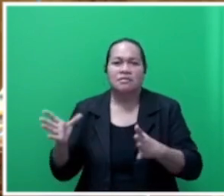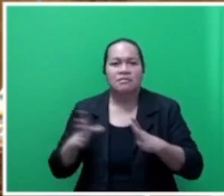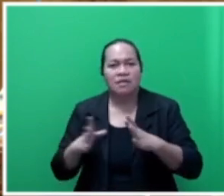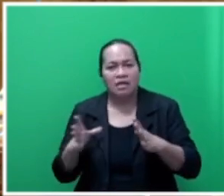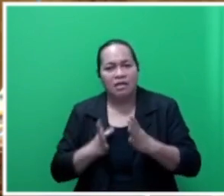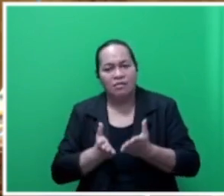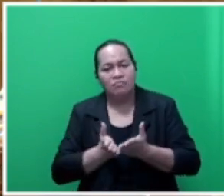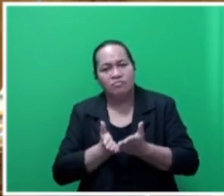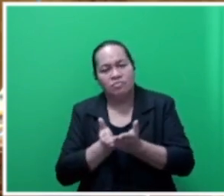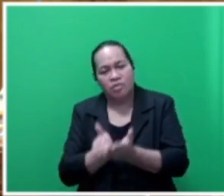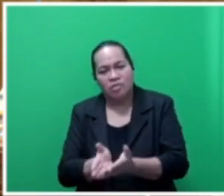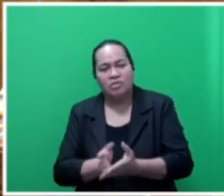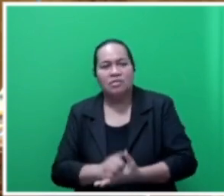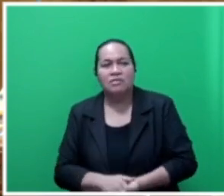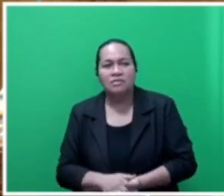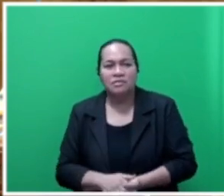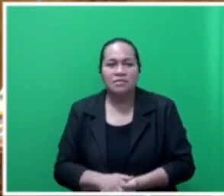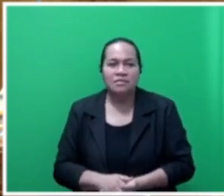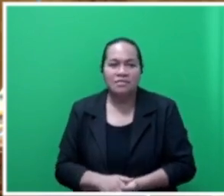Thank you.